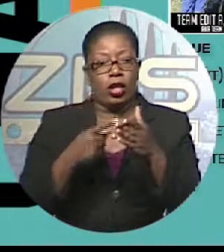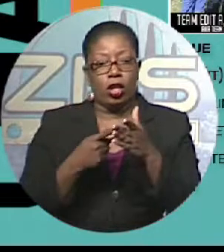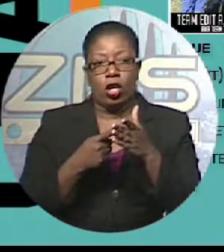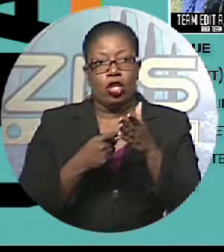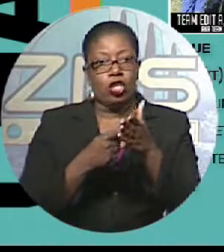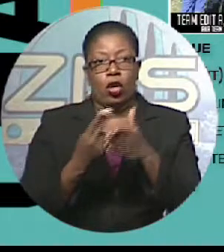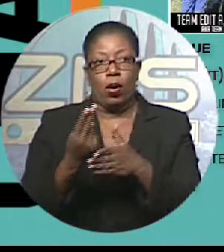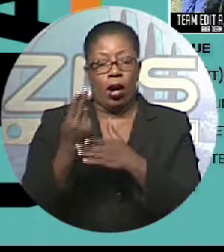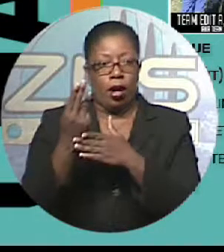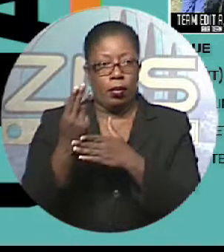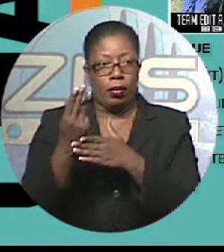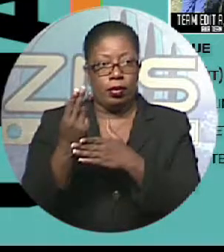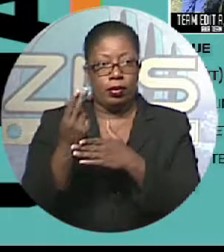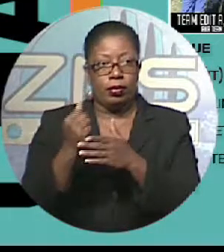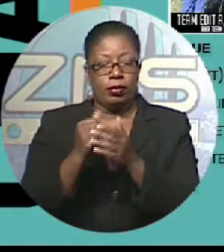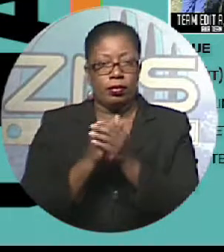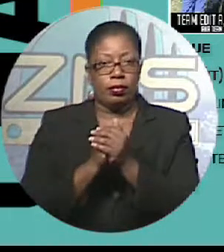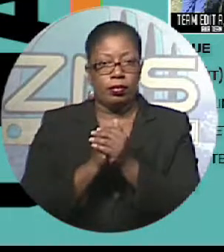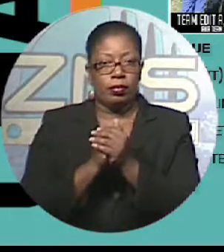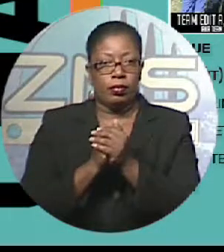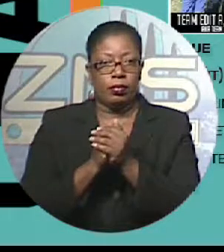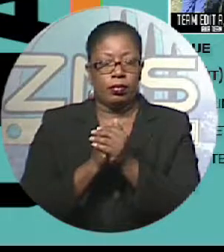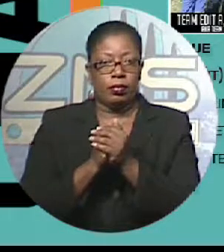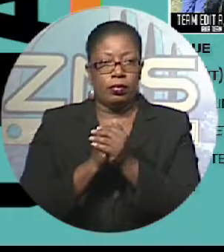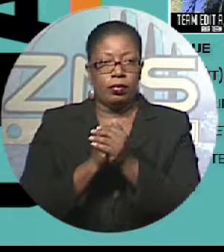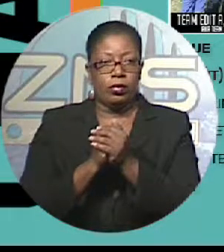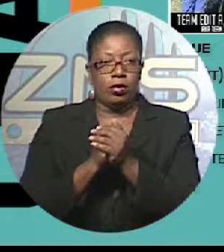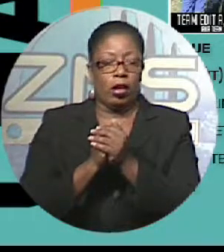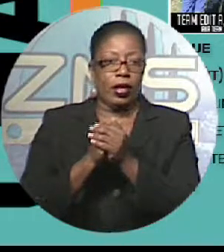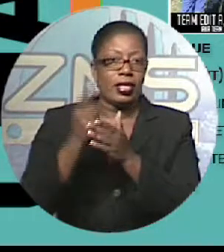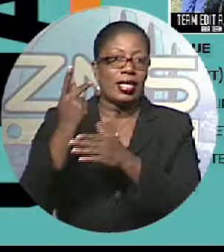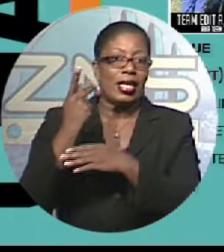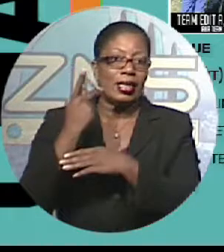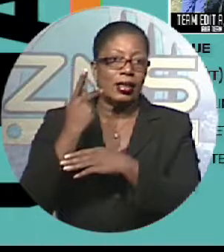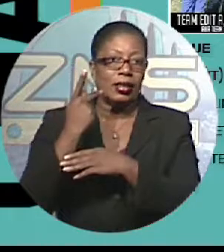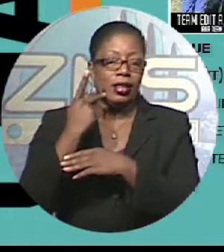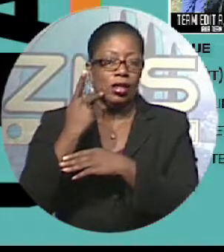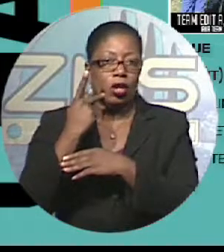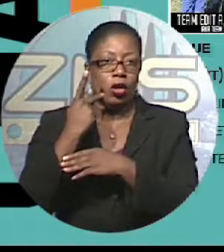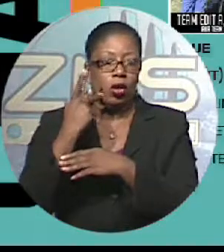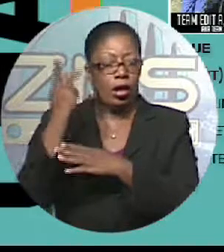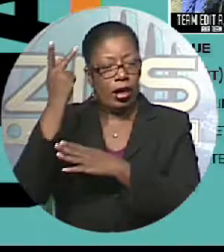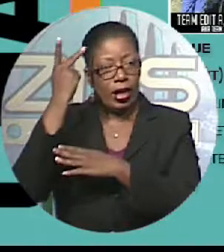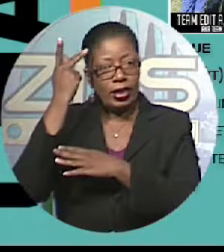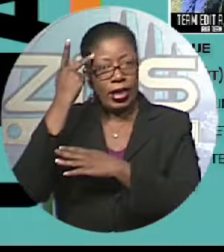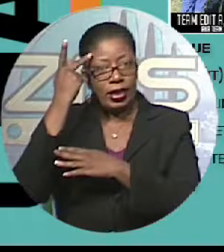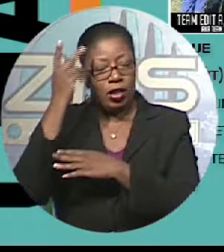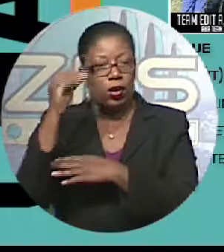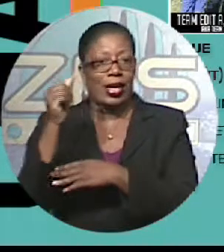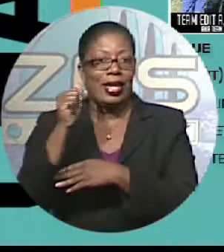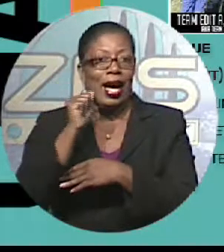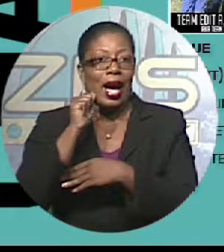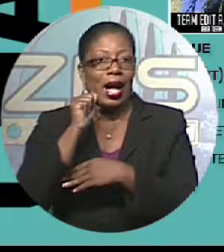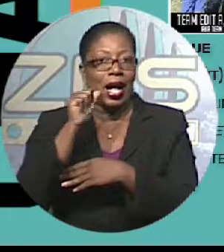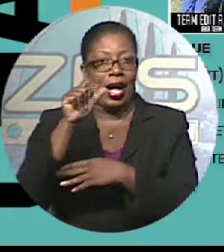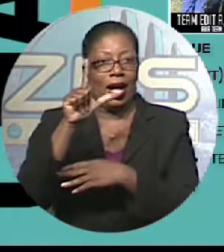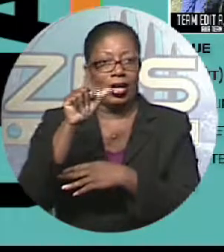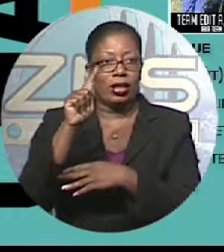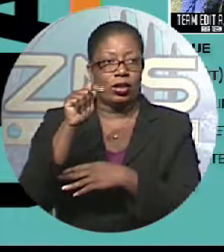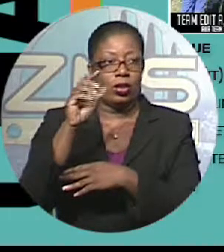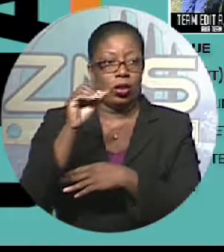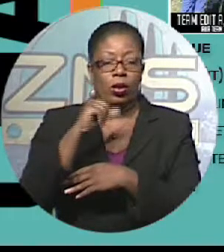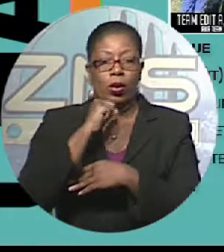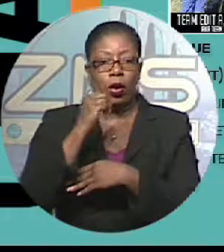challenge, they round out the table. Candino and Alto in 10th with 10 points, while Andrew and Janea, who claim to have dropped out, they are in 11th